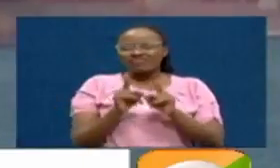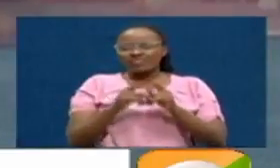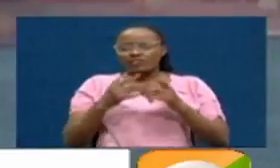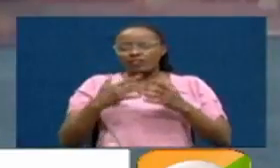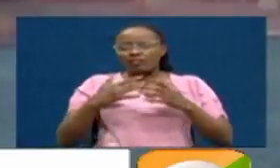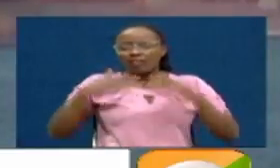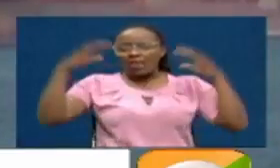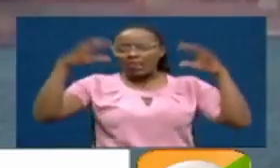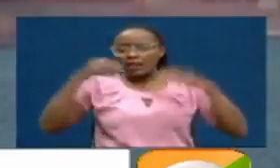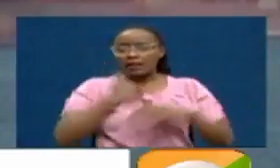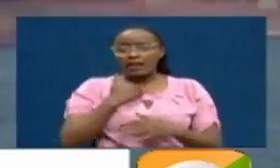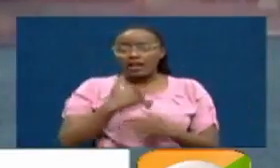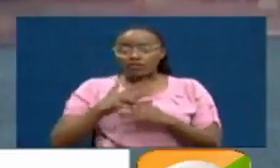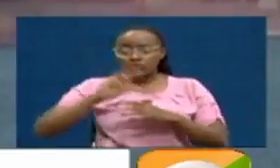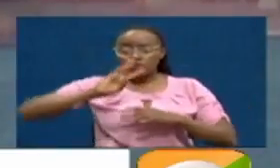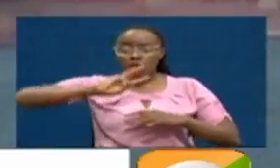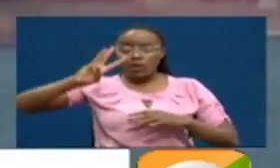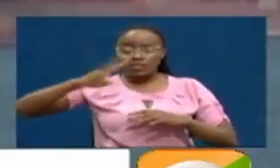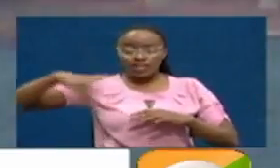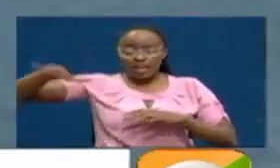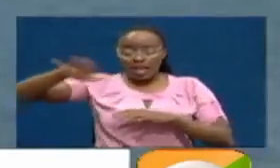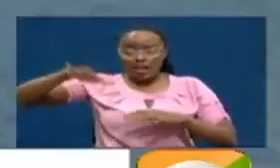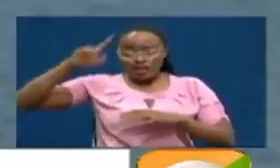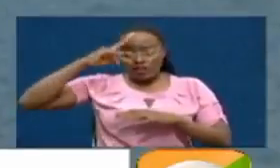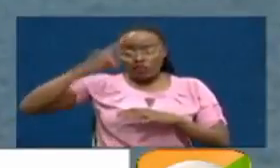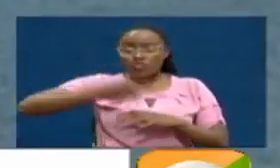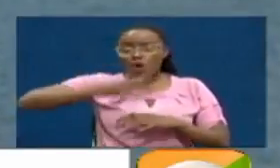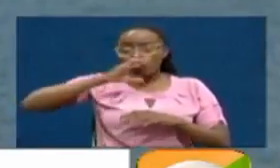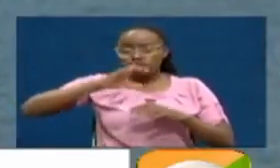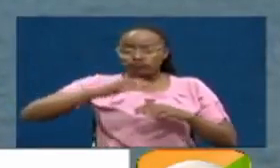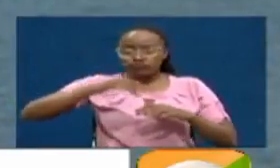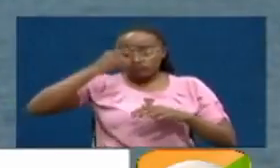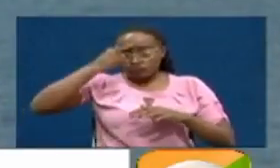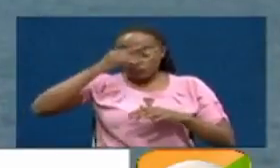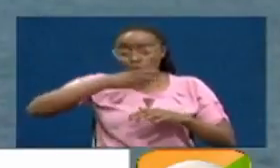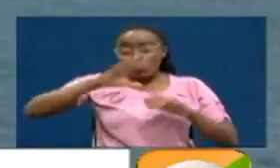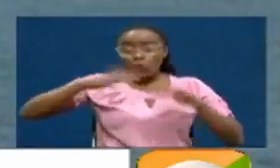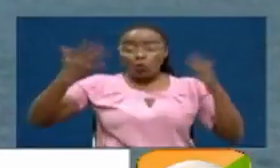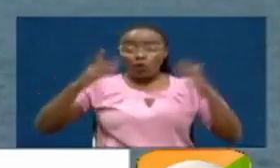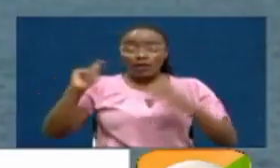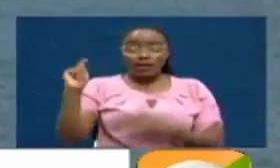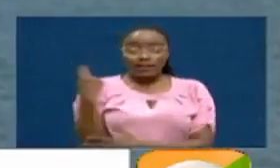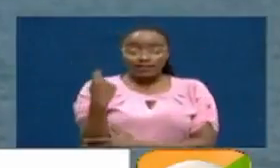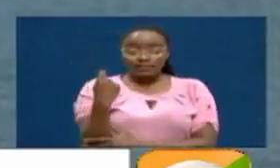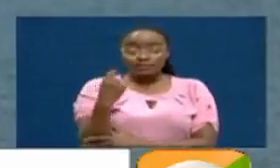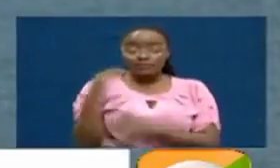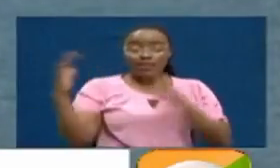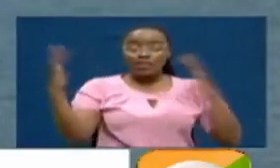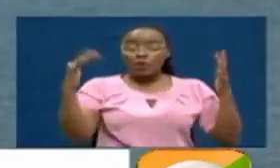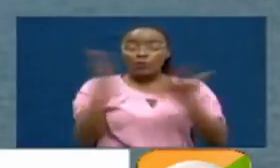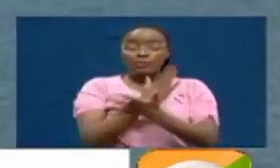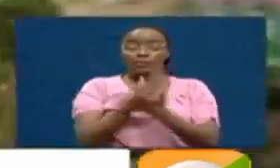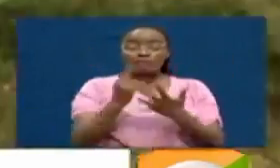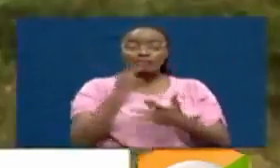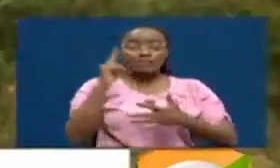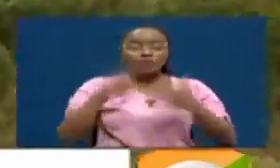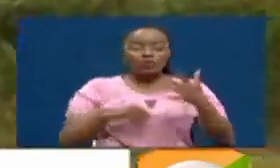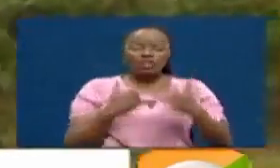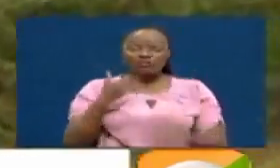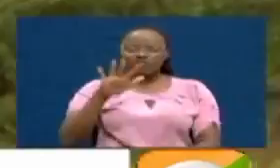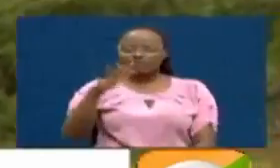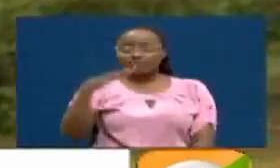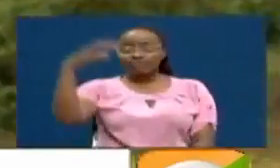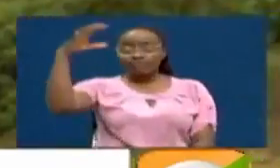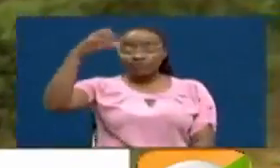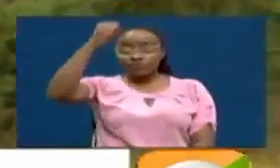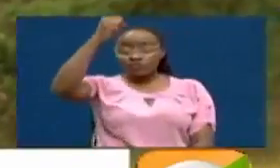winds towards the western part of the ocean where Kenya falls. The weatherman is predicting moderate rains for the southern